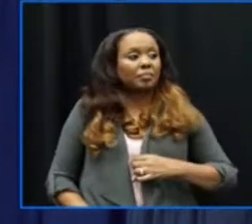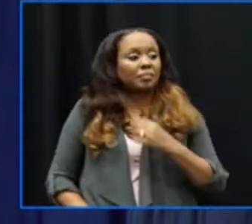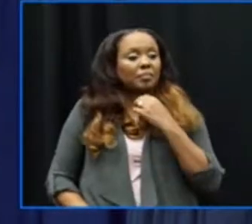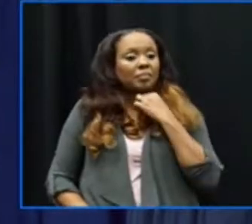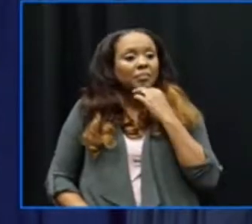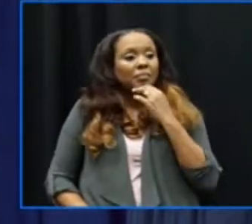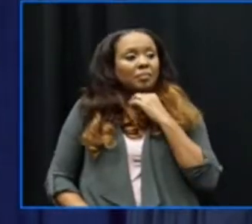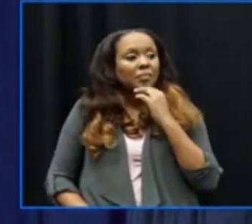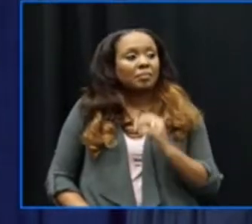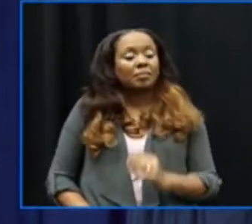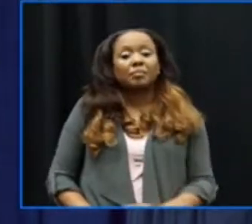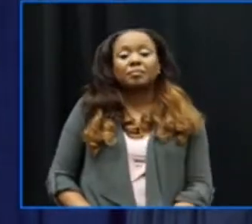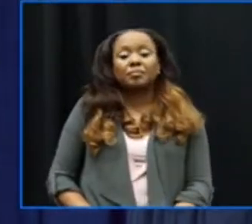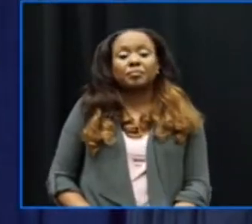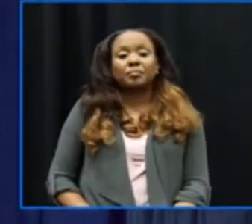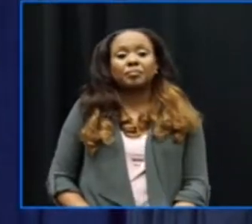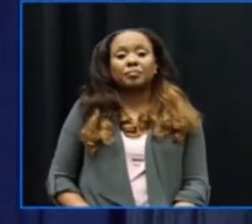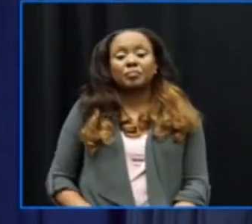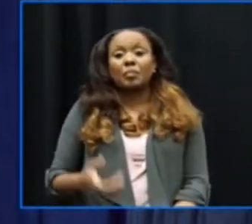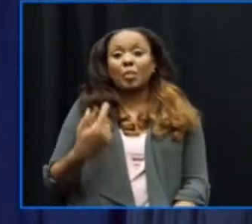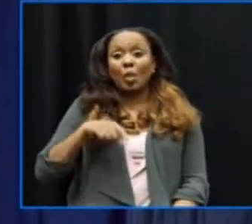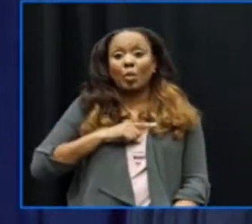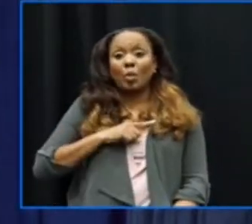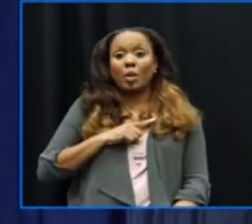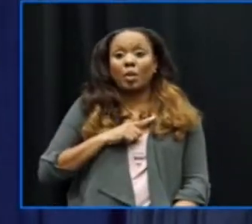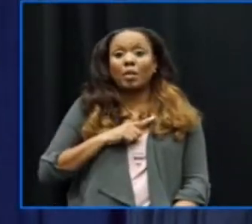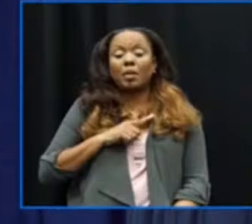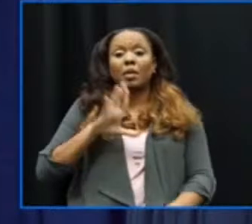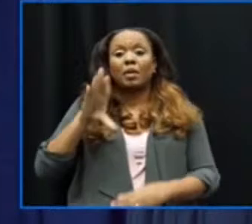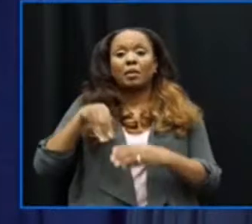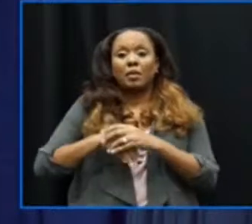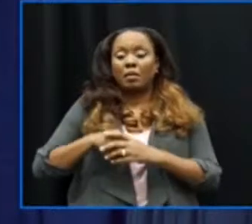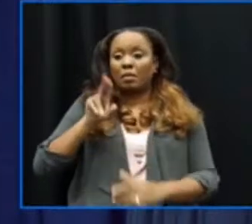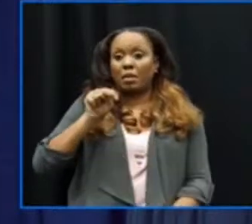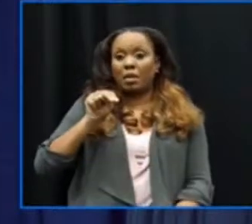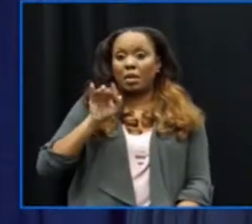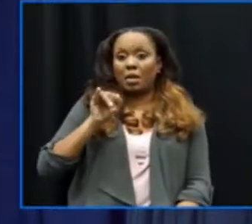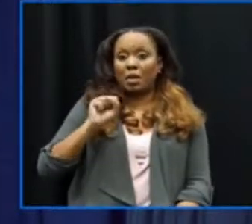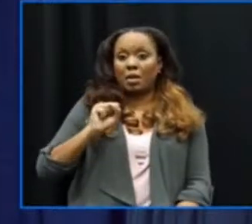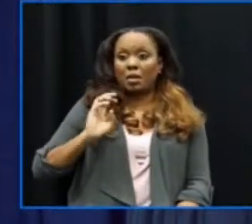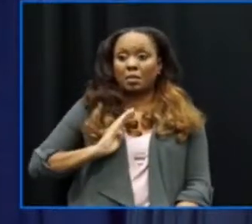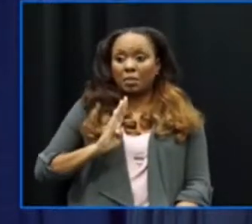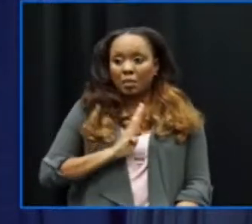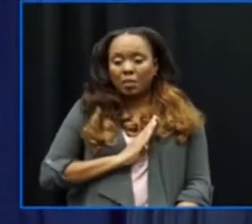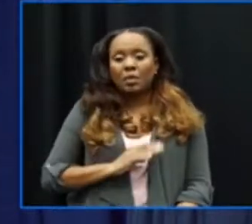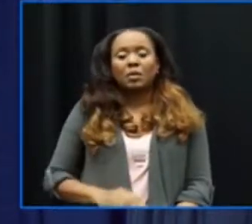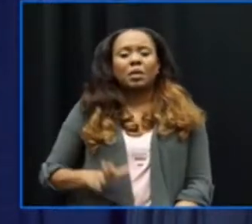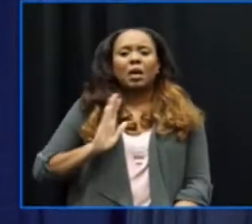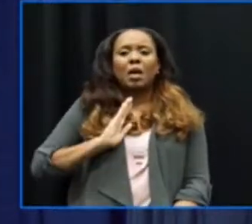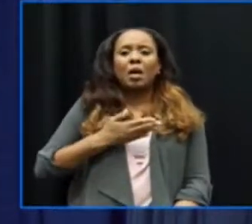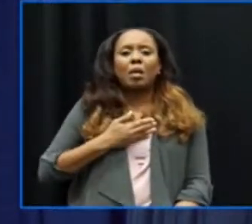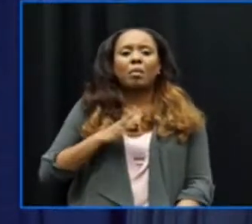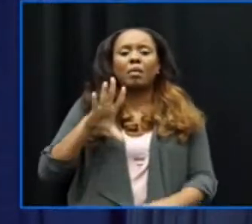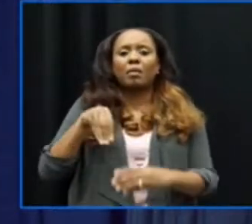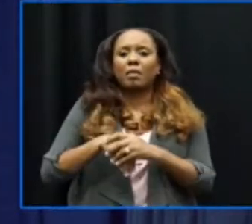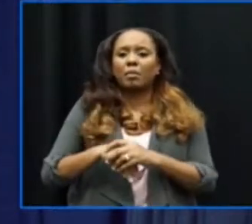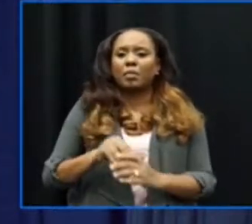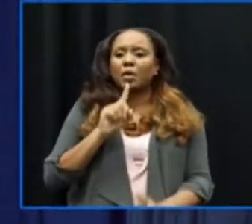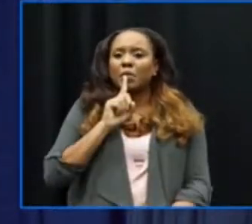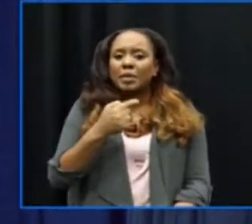We sit on the NIS board, and we take our responsibility there very seriously. While we have